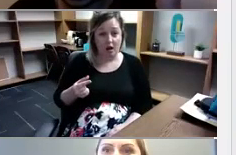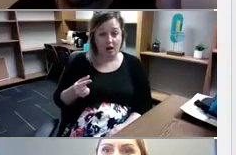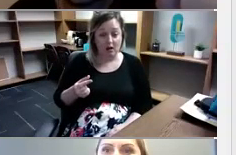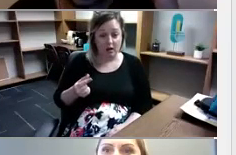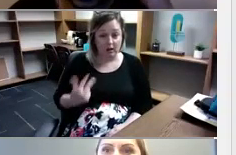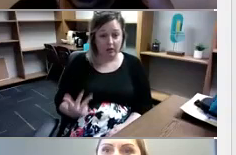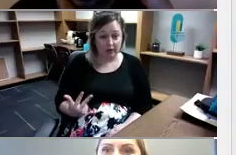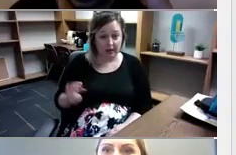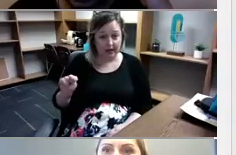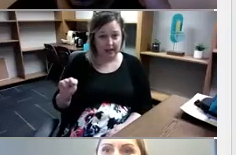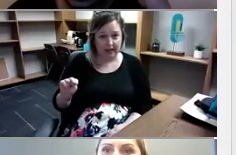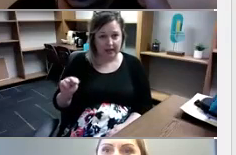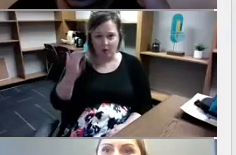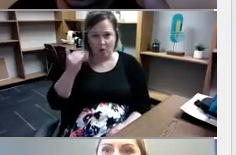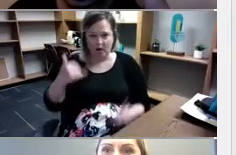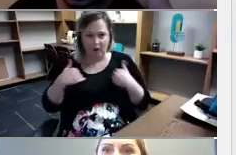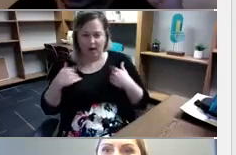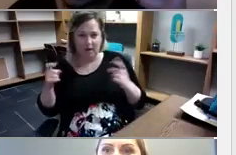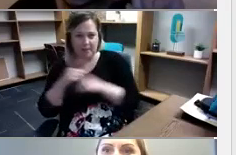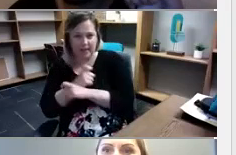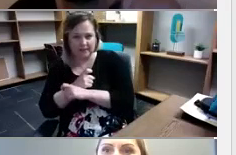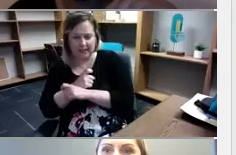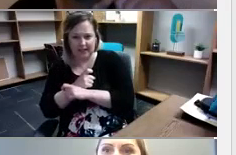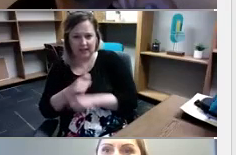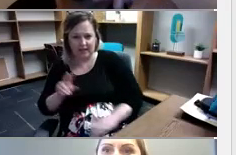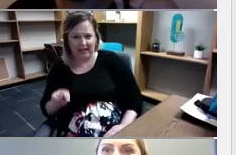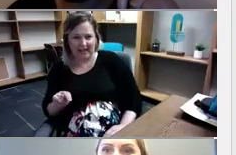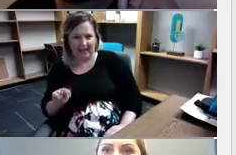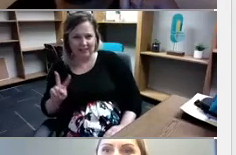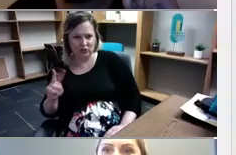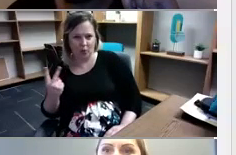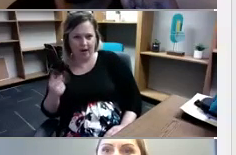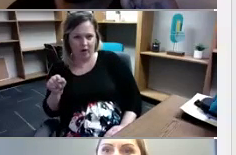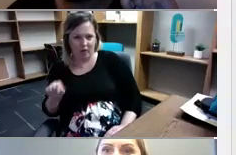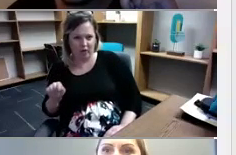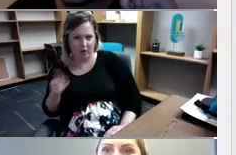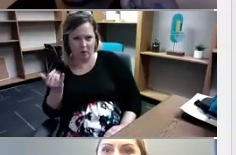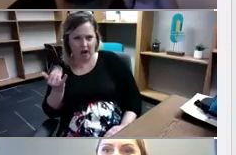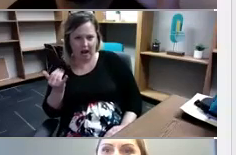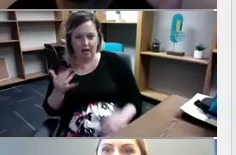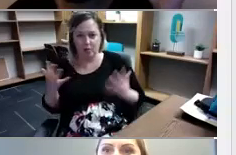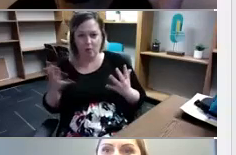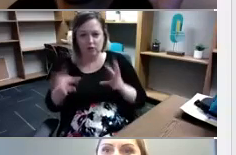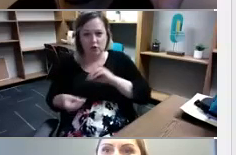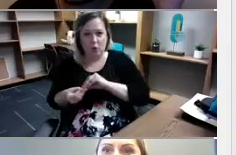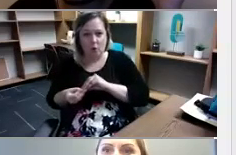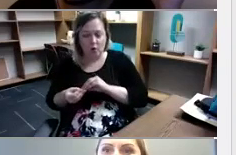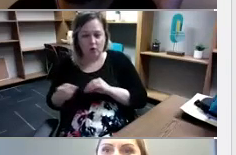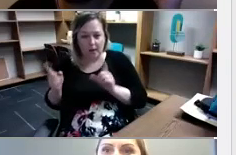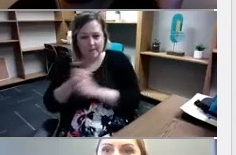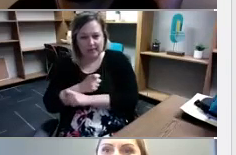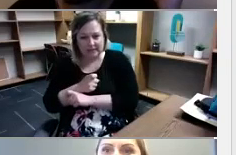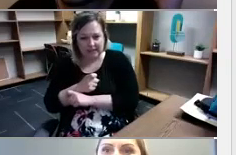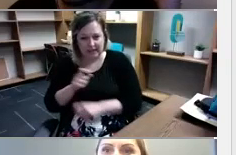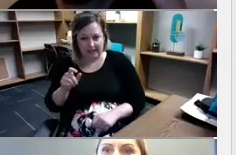of n squared here? What is the total time complexity of this tree? It is Cn squared plus 3 by 16